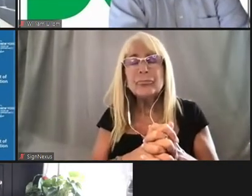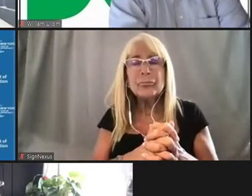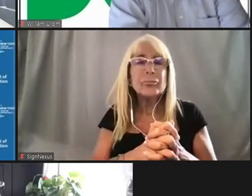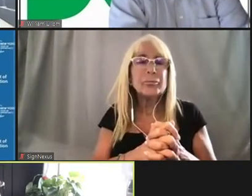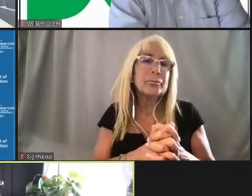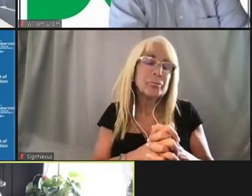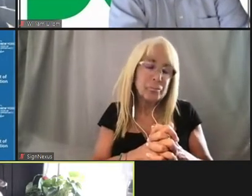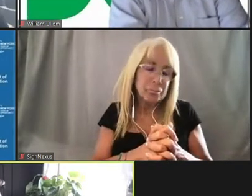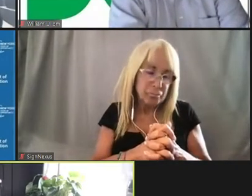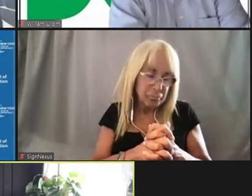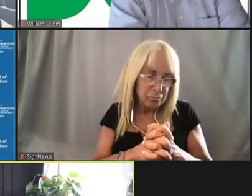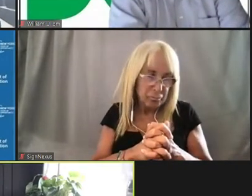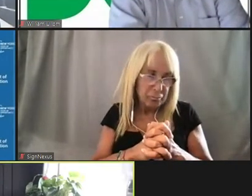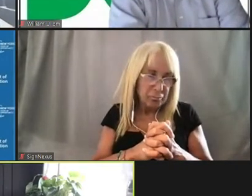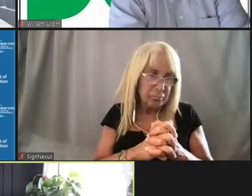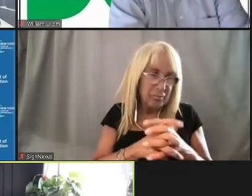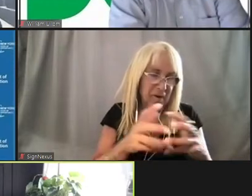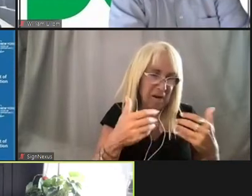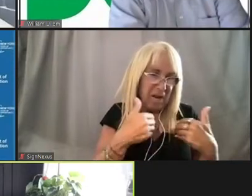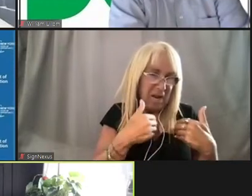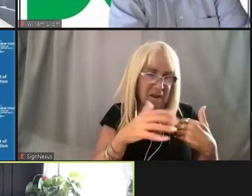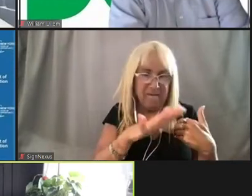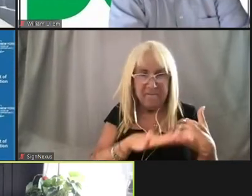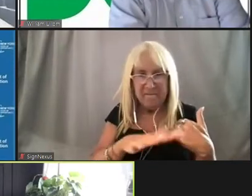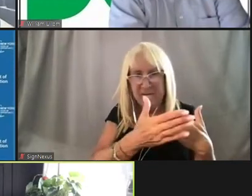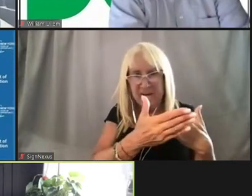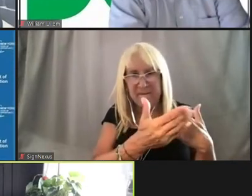a 15 to